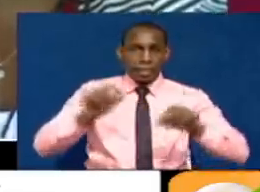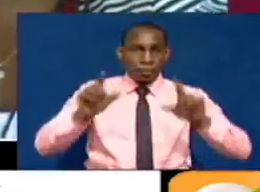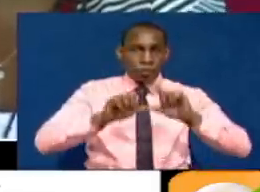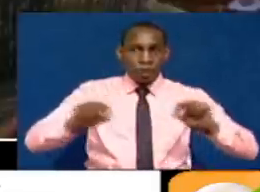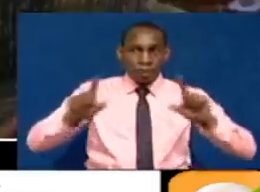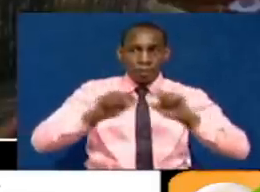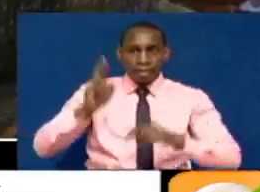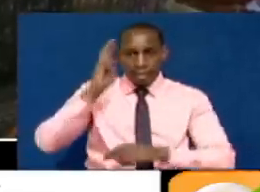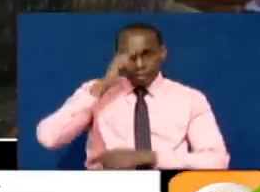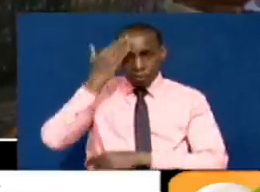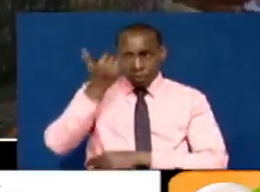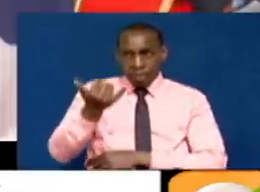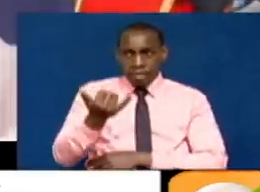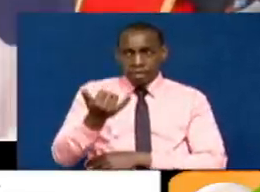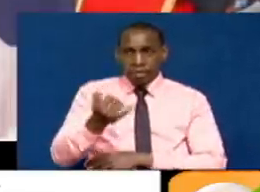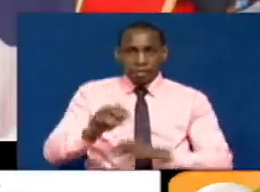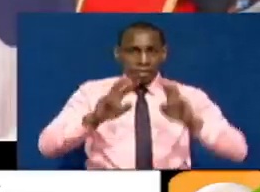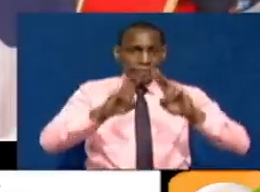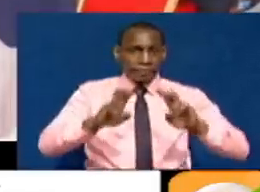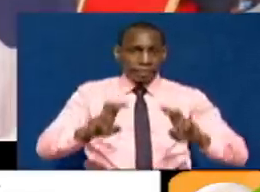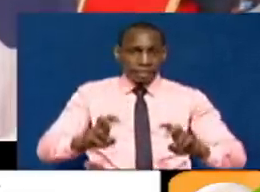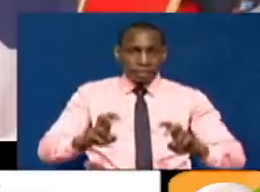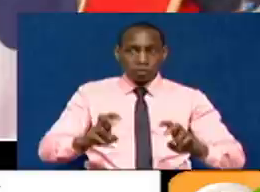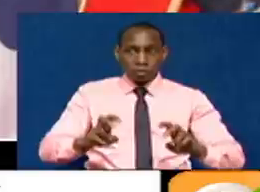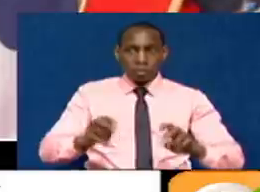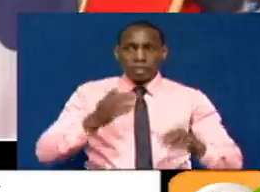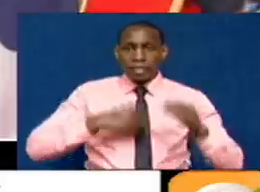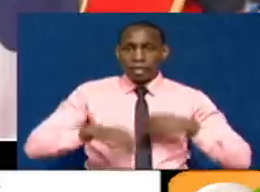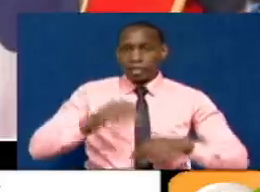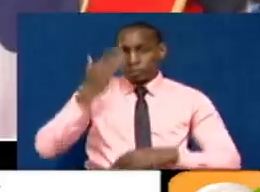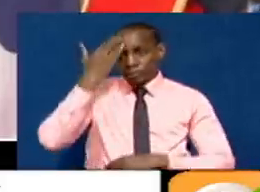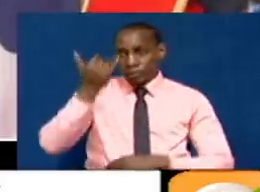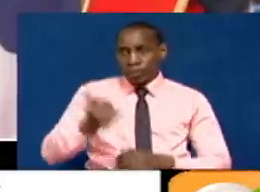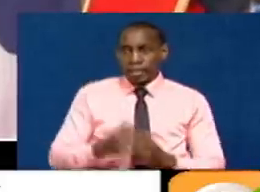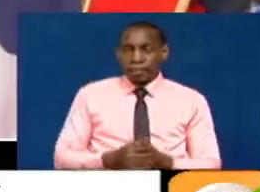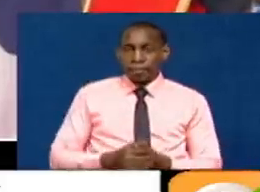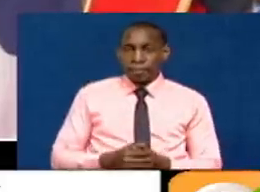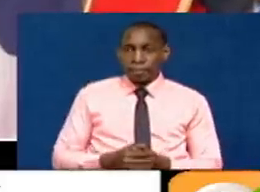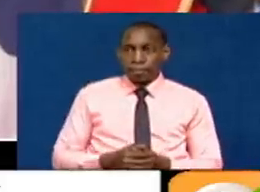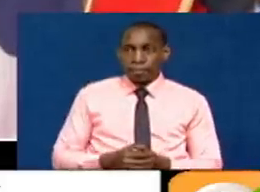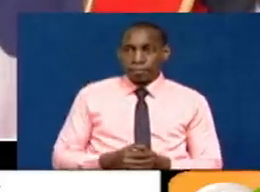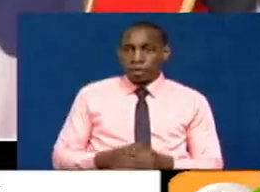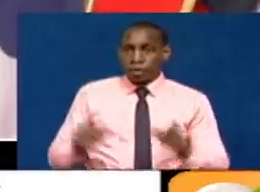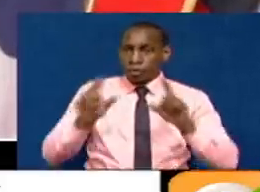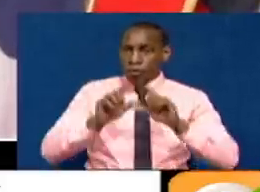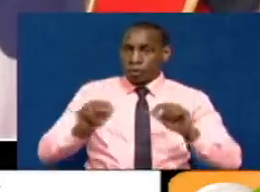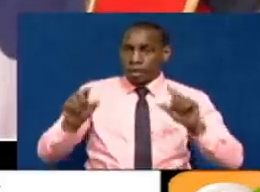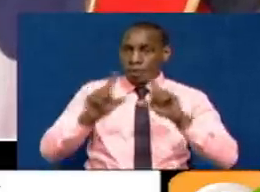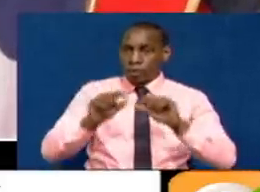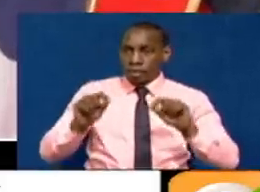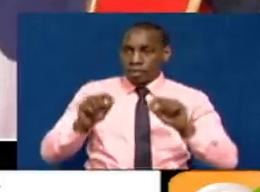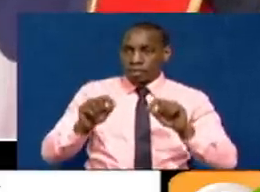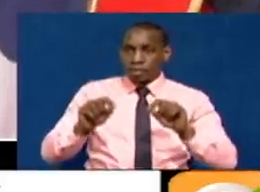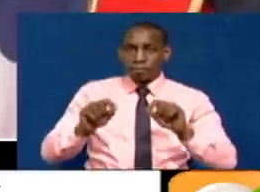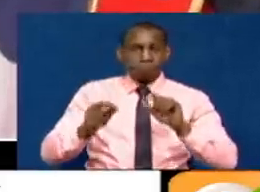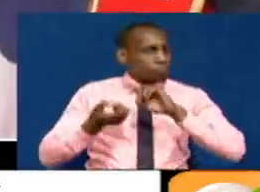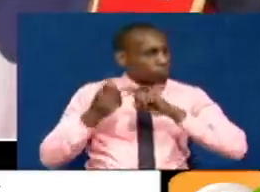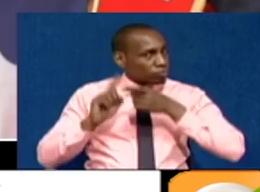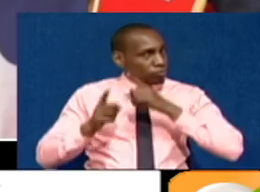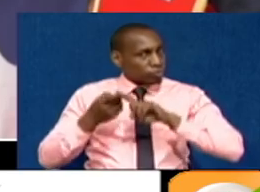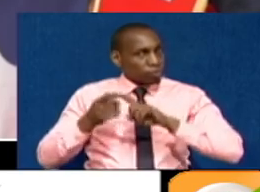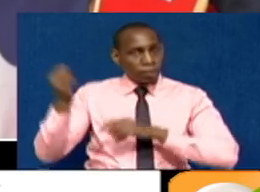the reason why she was being investigated for corruption was because of her statement that she was considering